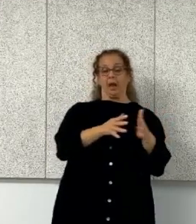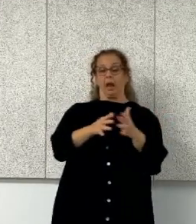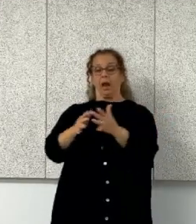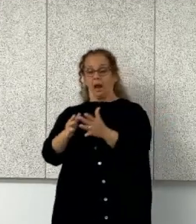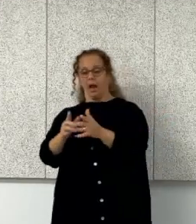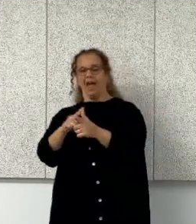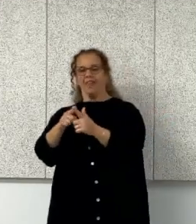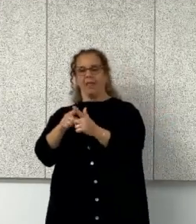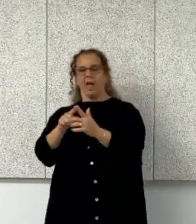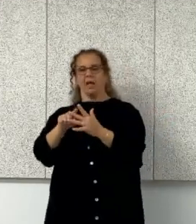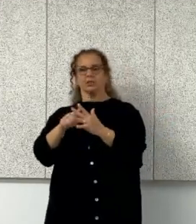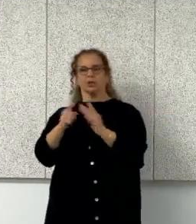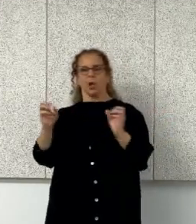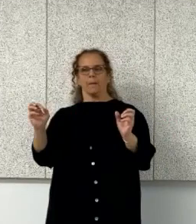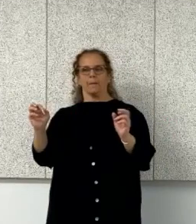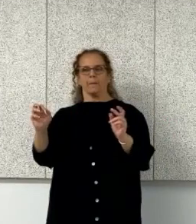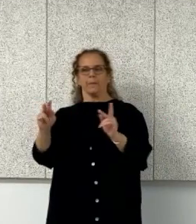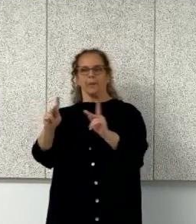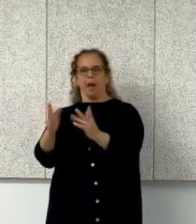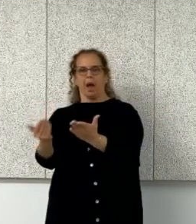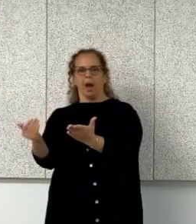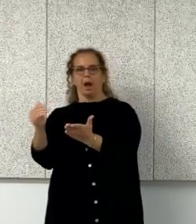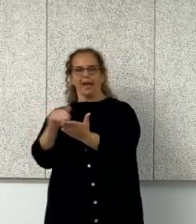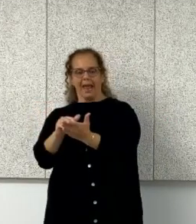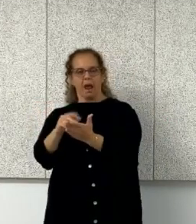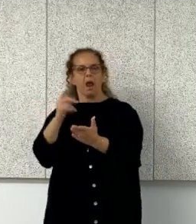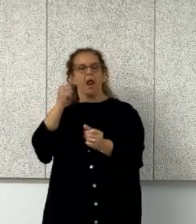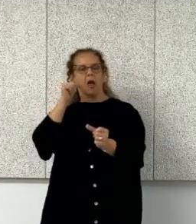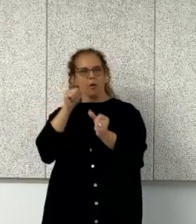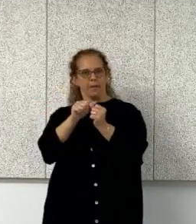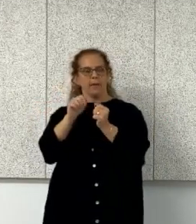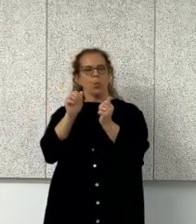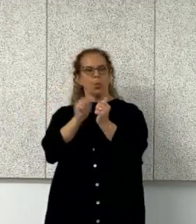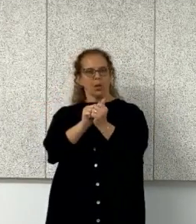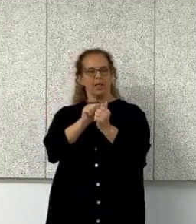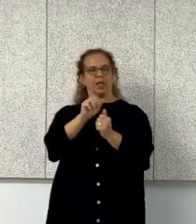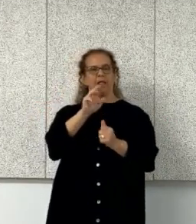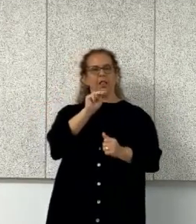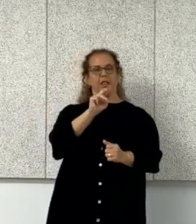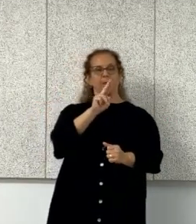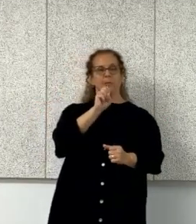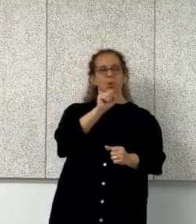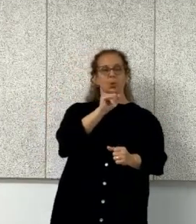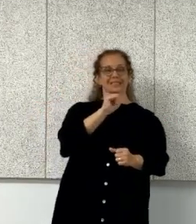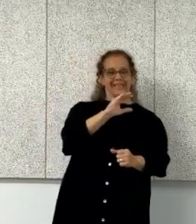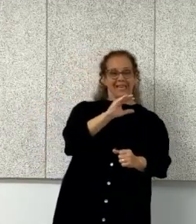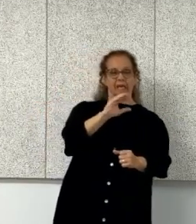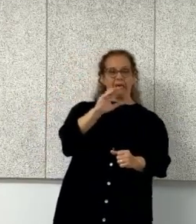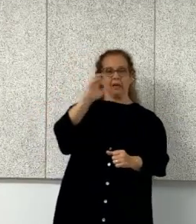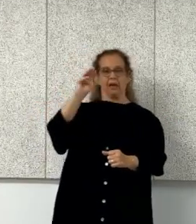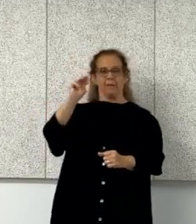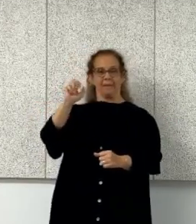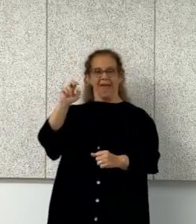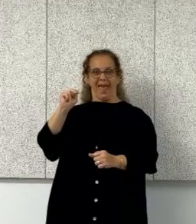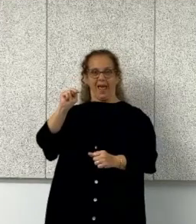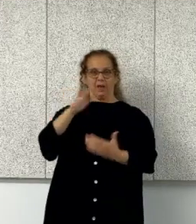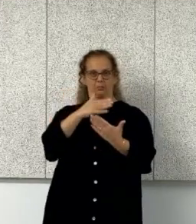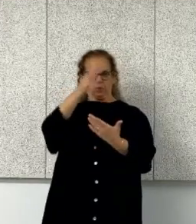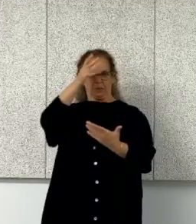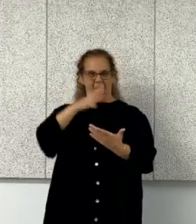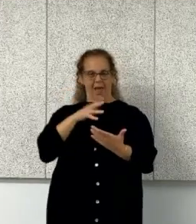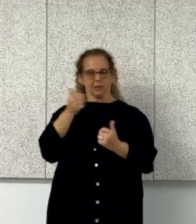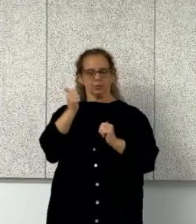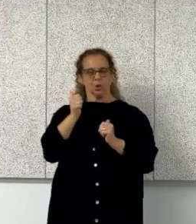Man. And just the idea of being in a shared space with, you know, I was with a friend, but I mean, being in that audience with